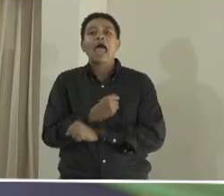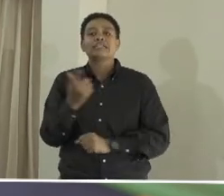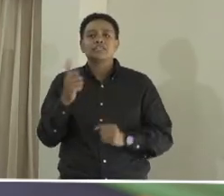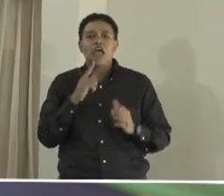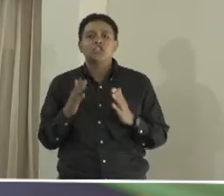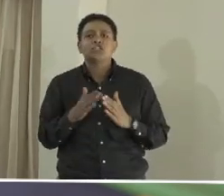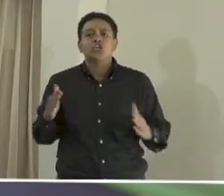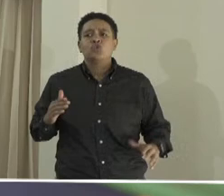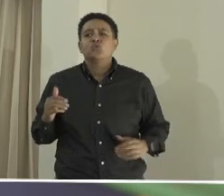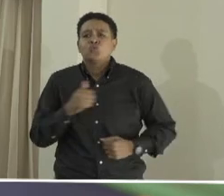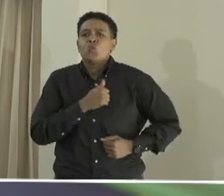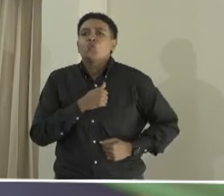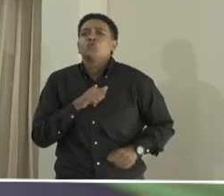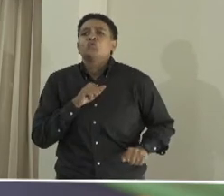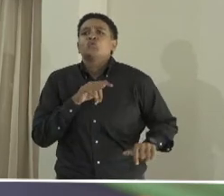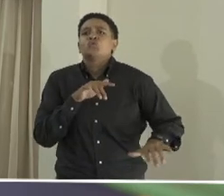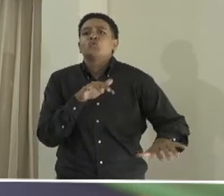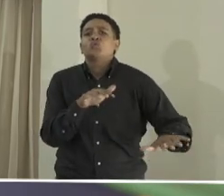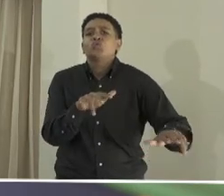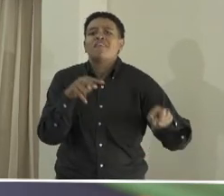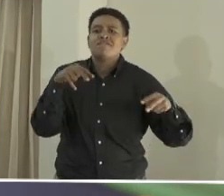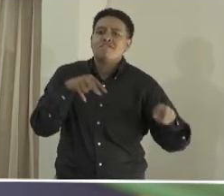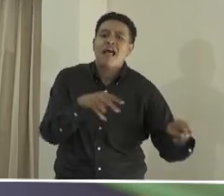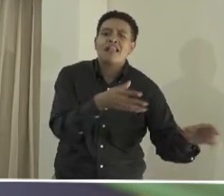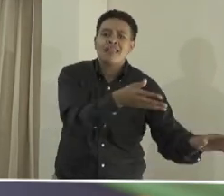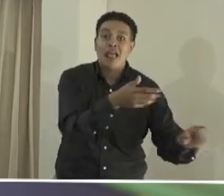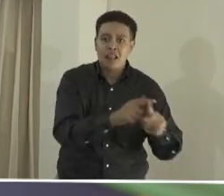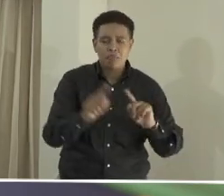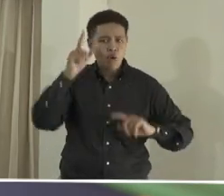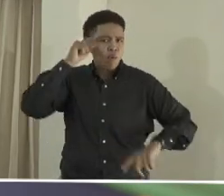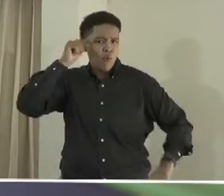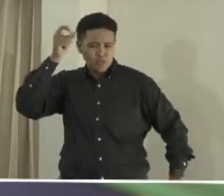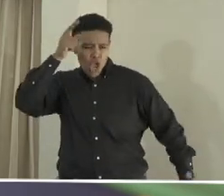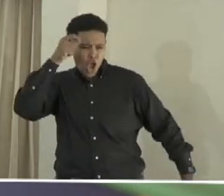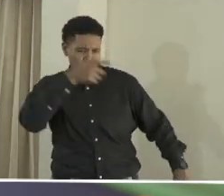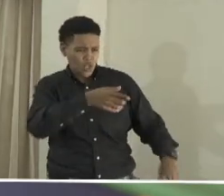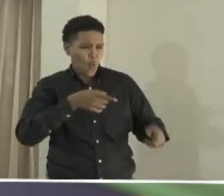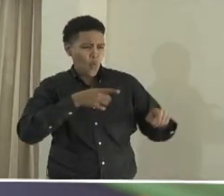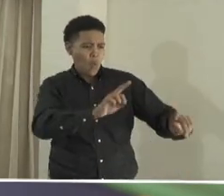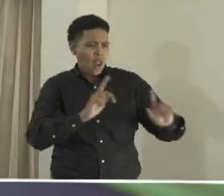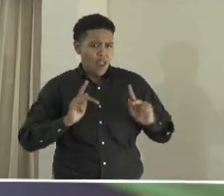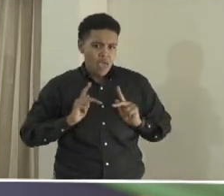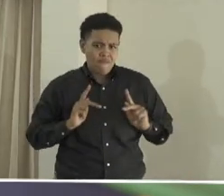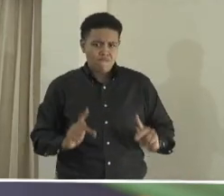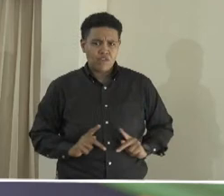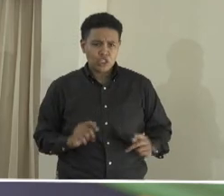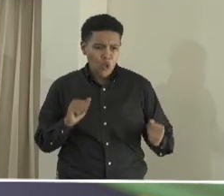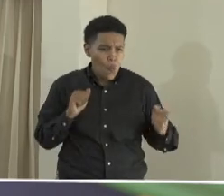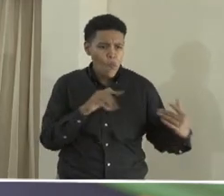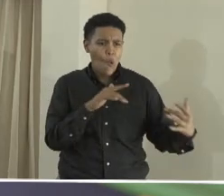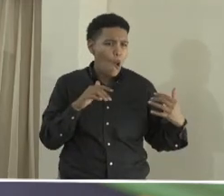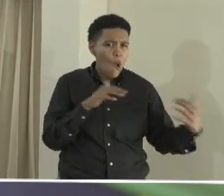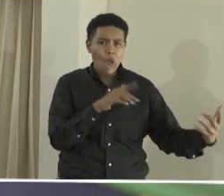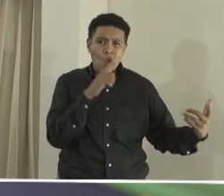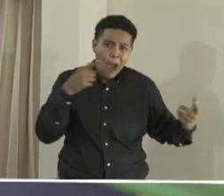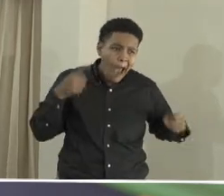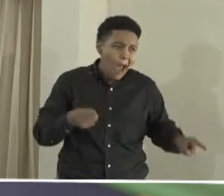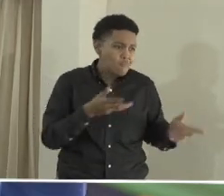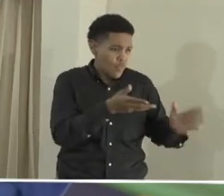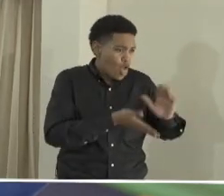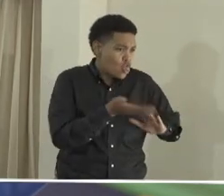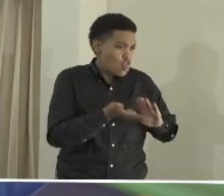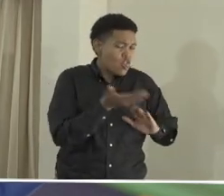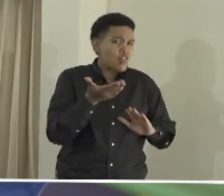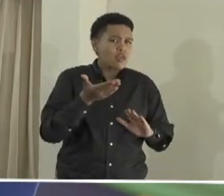valley. But Moses understood that whilst a physical war was raging in the valley,